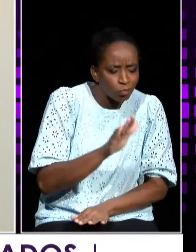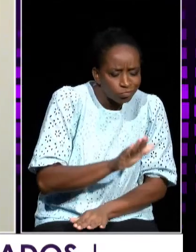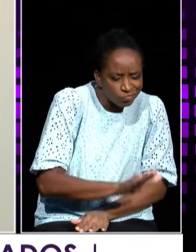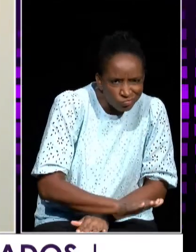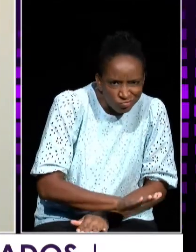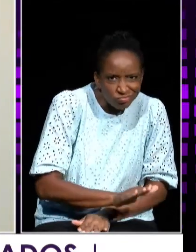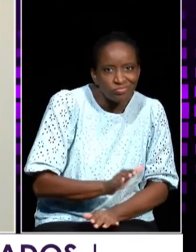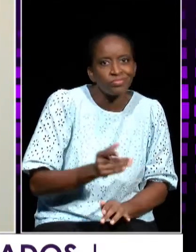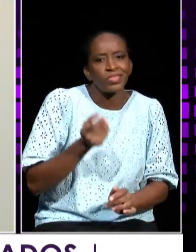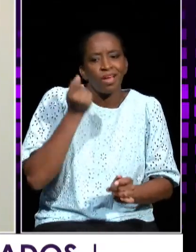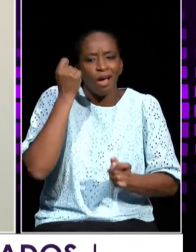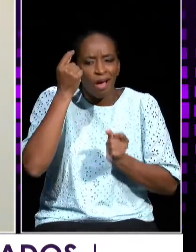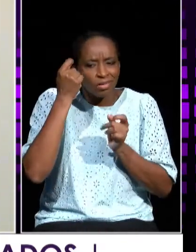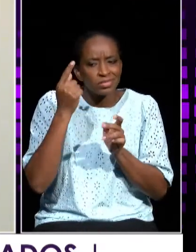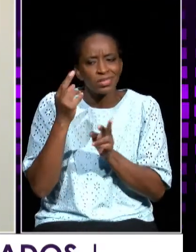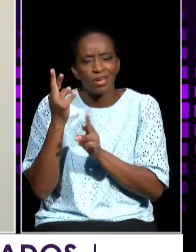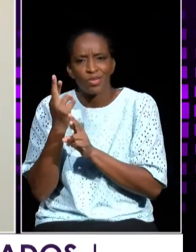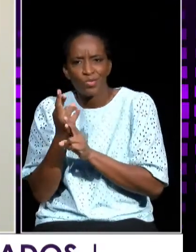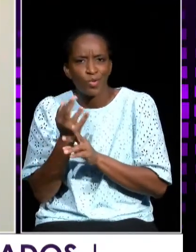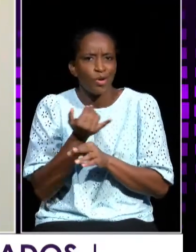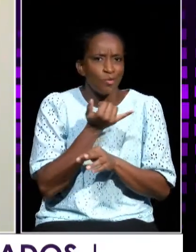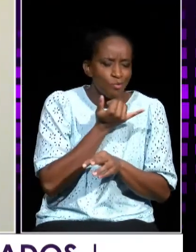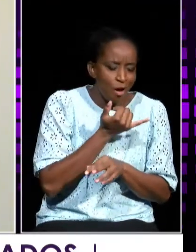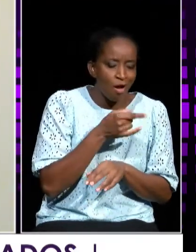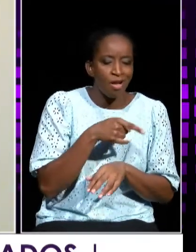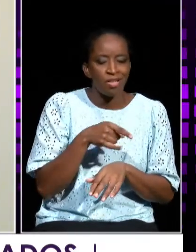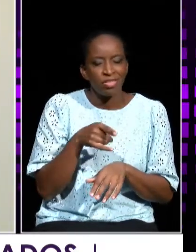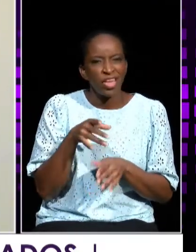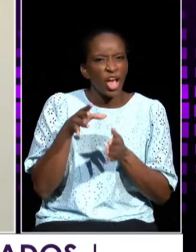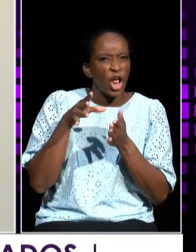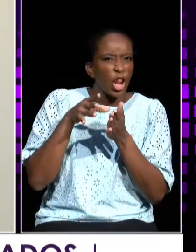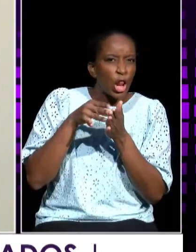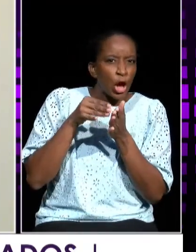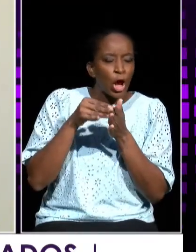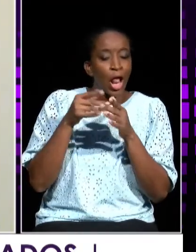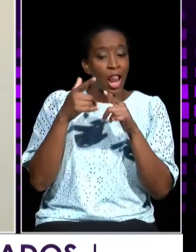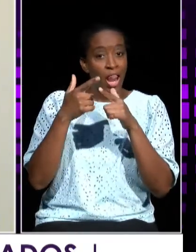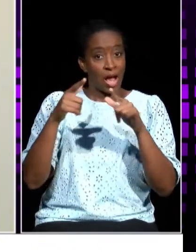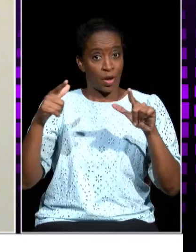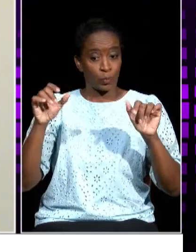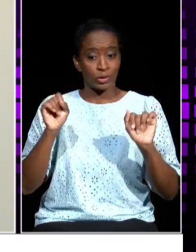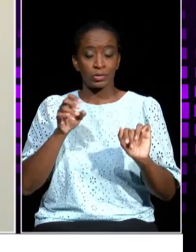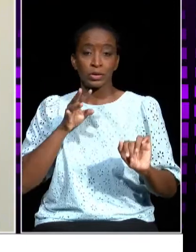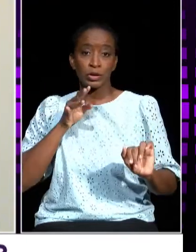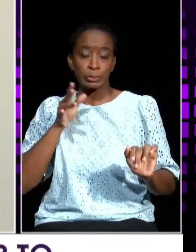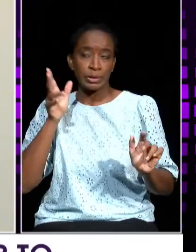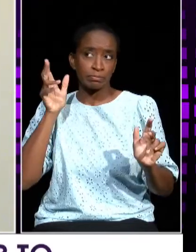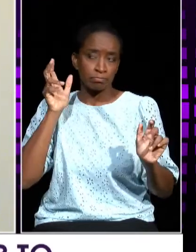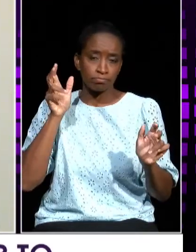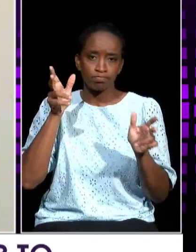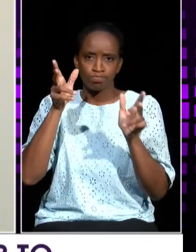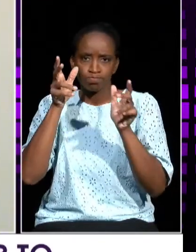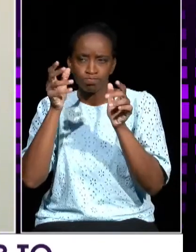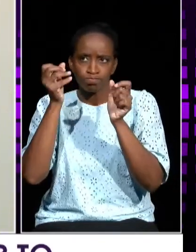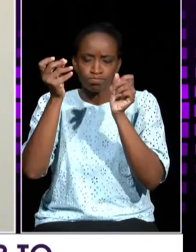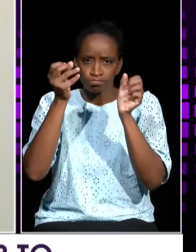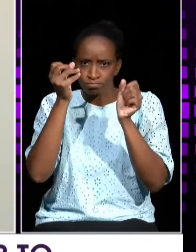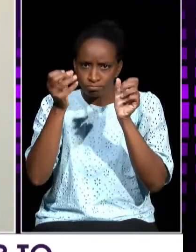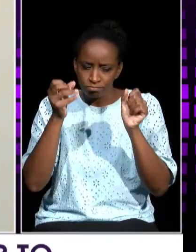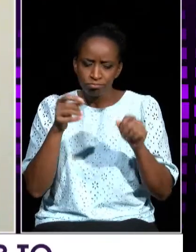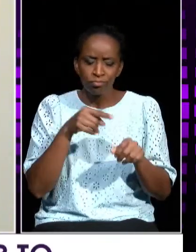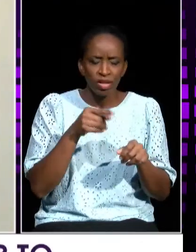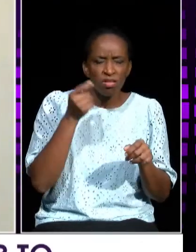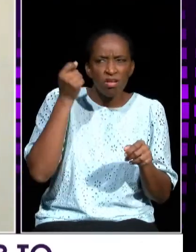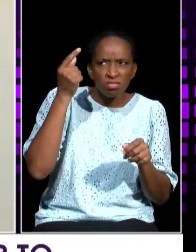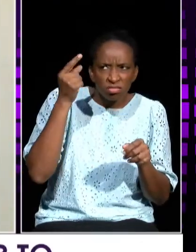language develop, they kind of have a clear understanding of why certain behaviors may not be desirable. And at